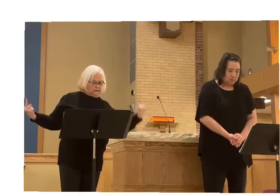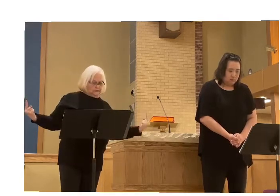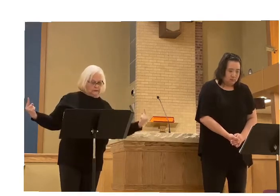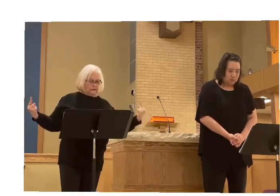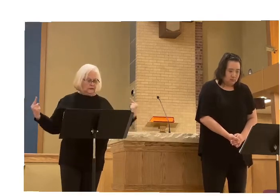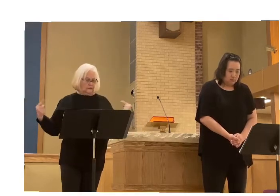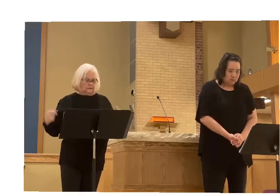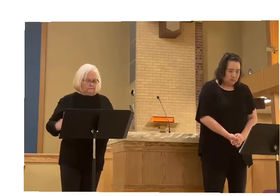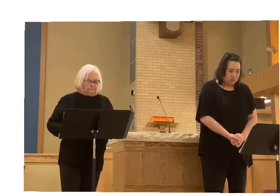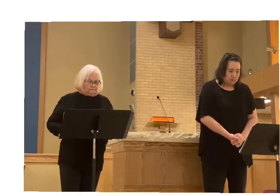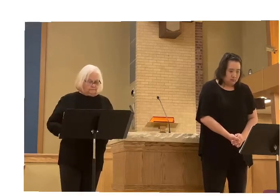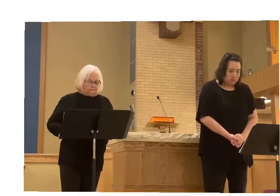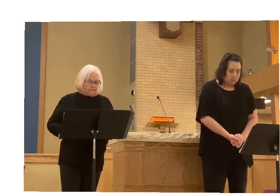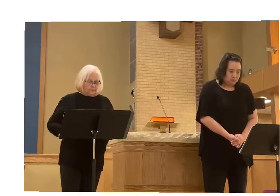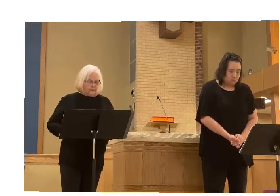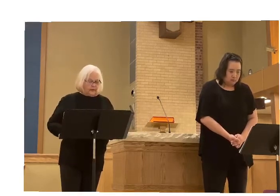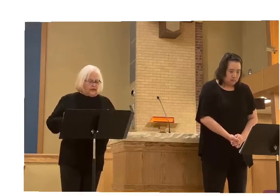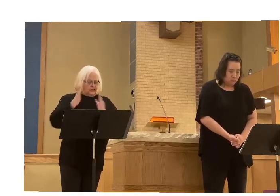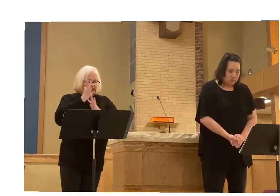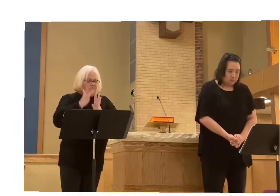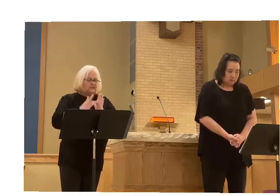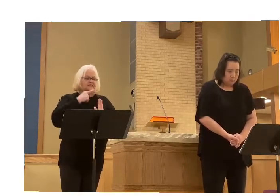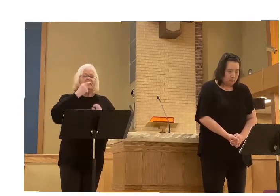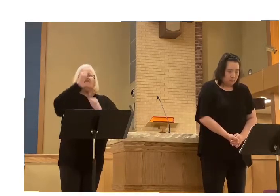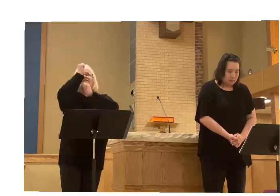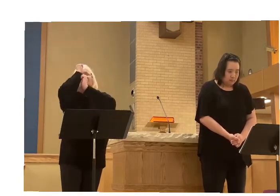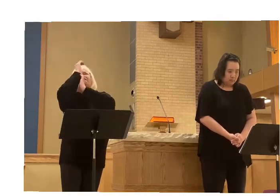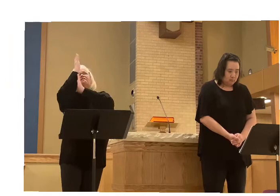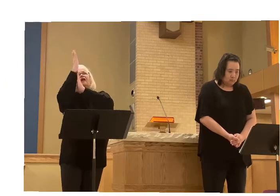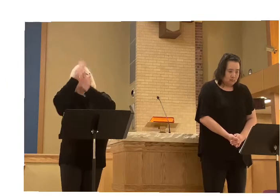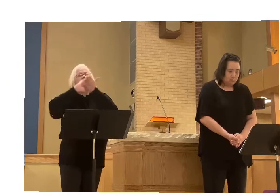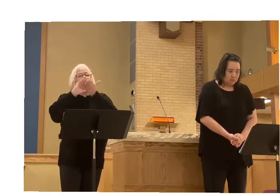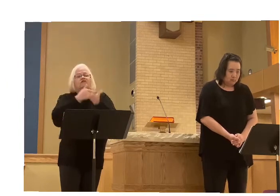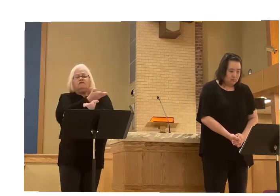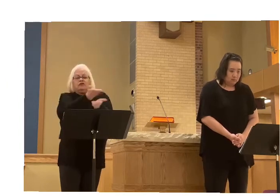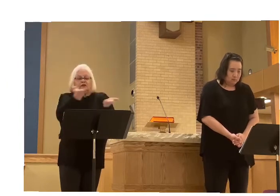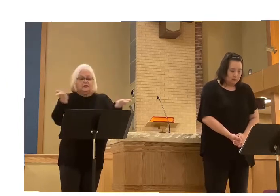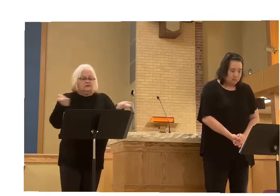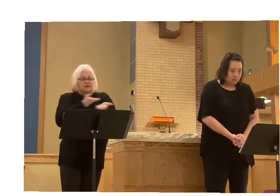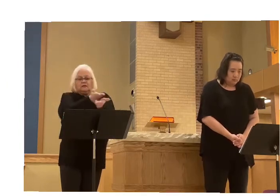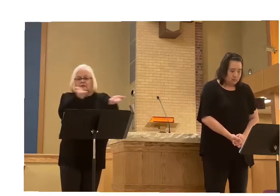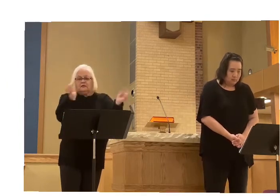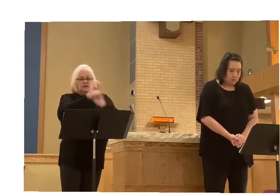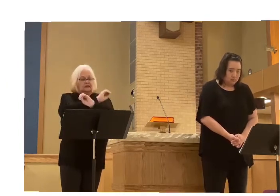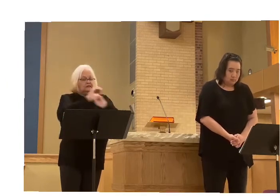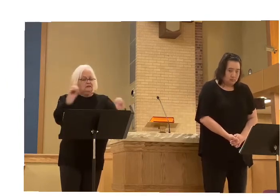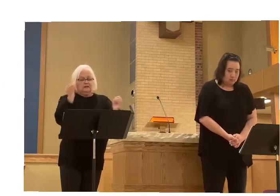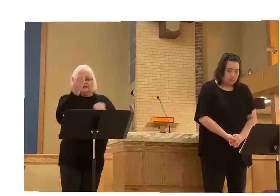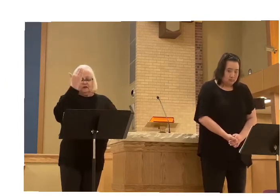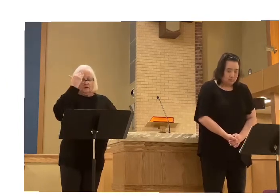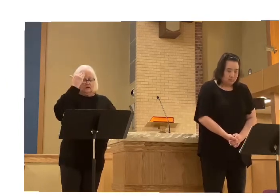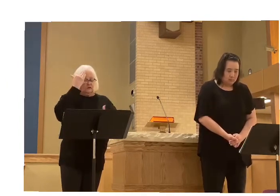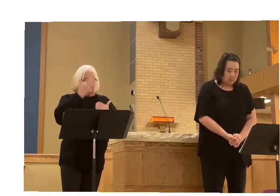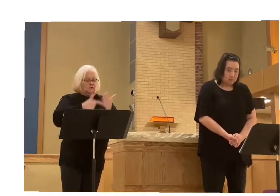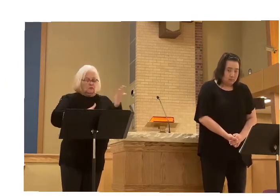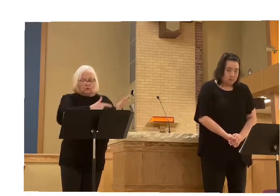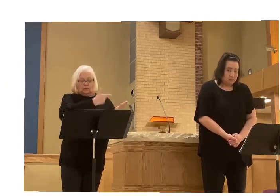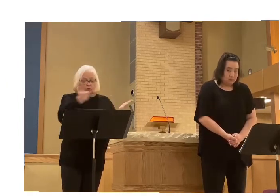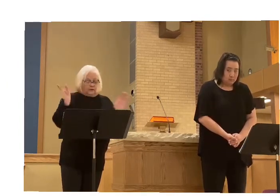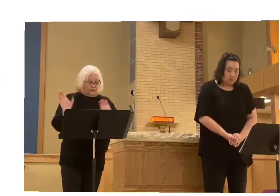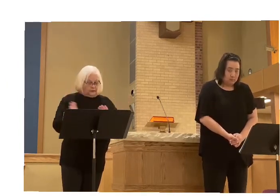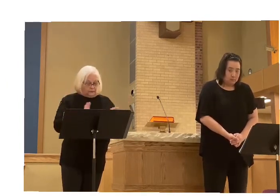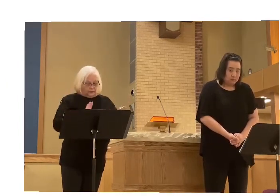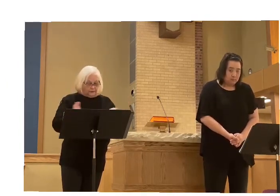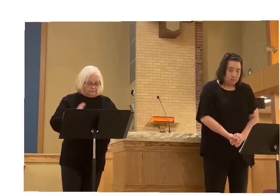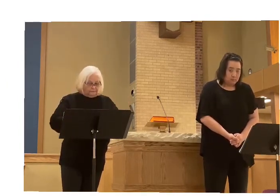the other on his left. And Jesus said, "Father, forgive them, for they do not know what